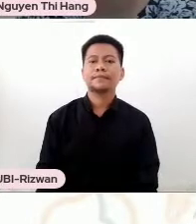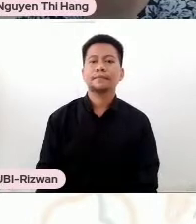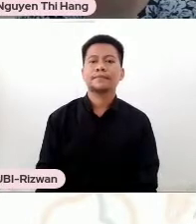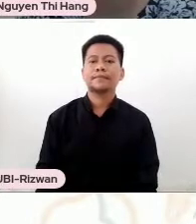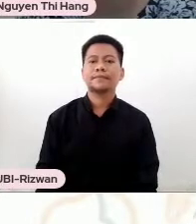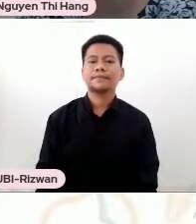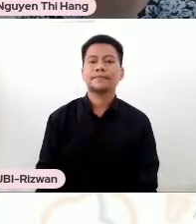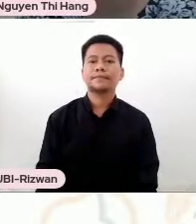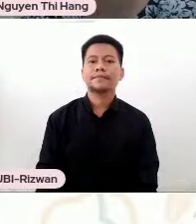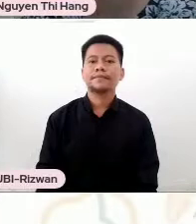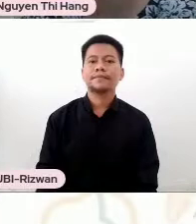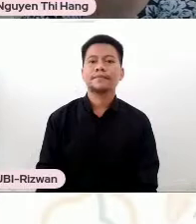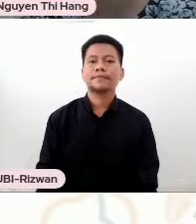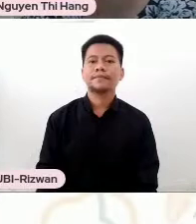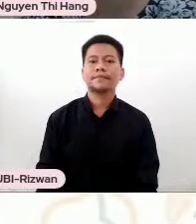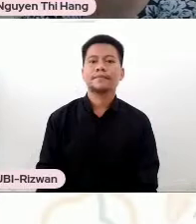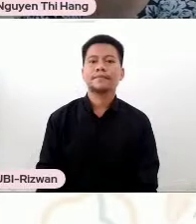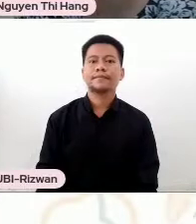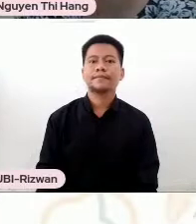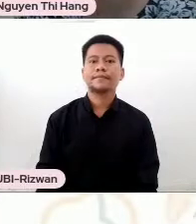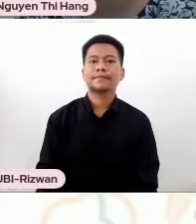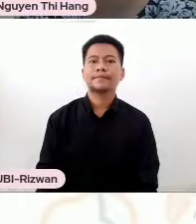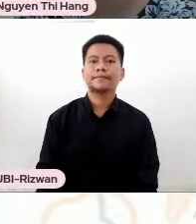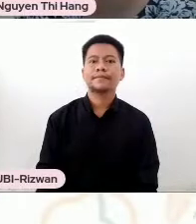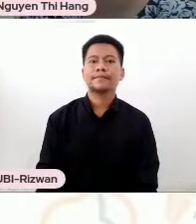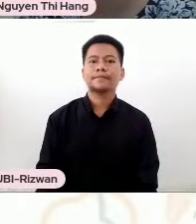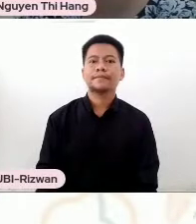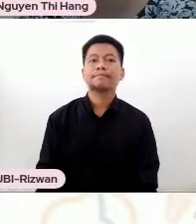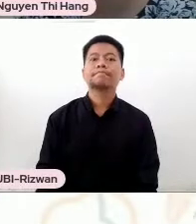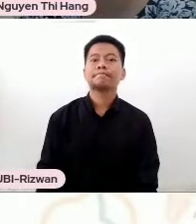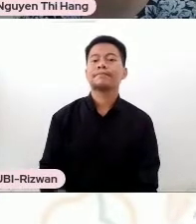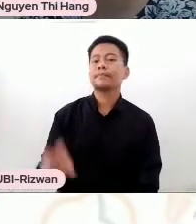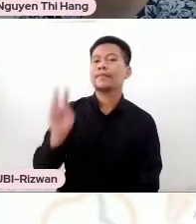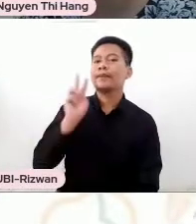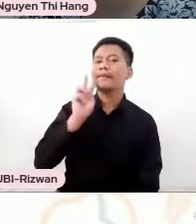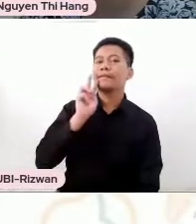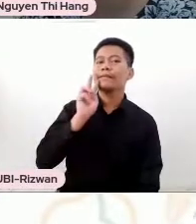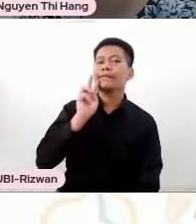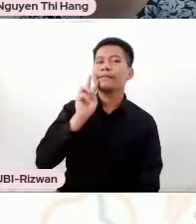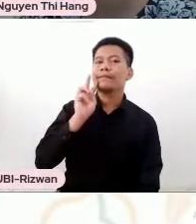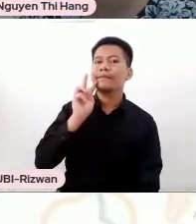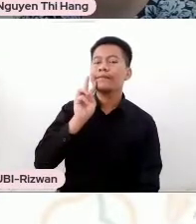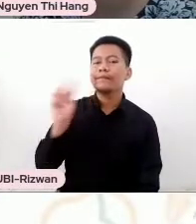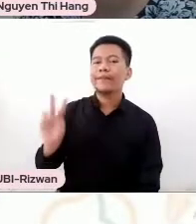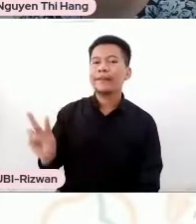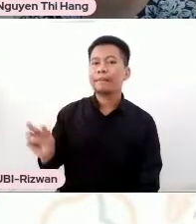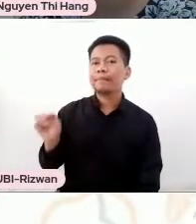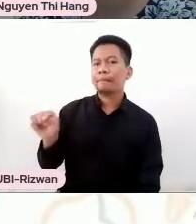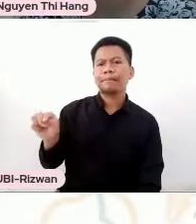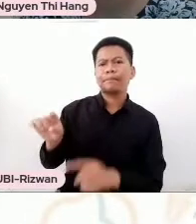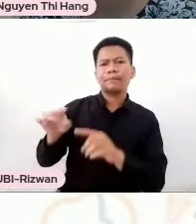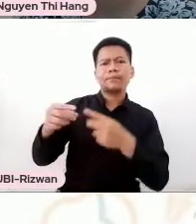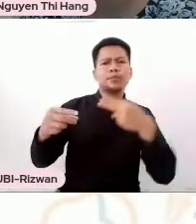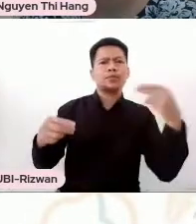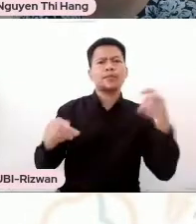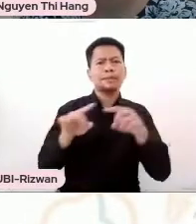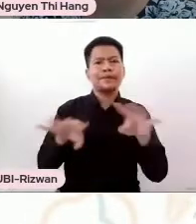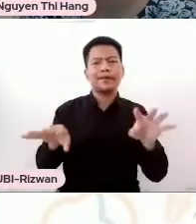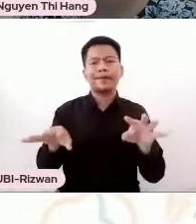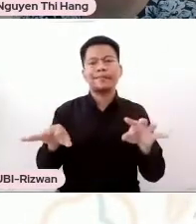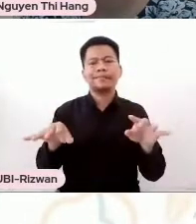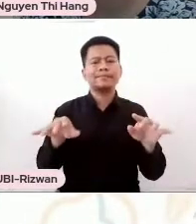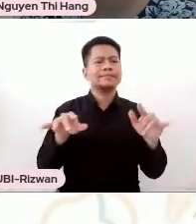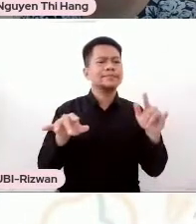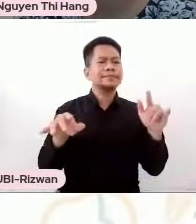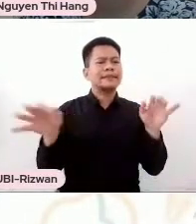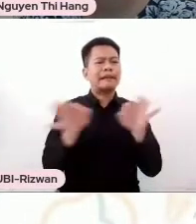disabilities. Ya, Vietnam ini tidak jauh dari negara Indonesia ya. Kalau terbang itu hanya cukup 3 jam dari Indonesia